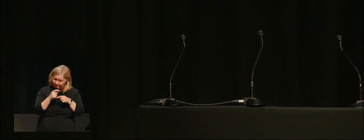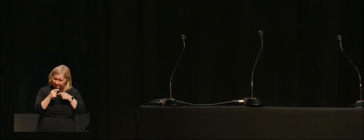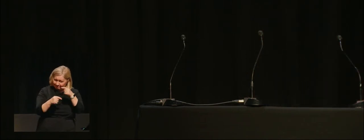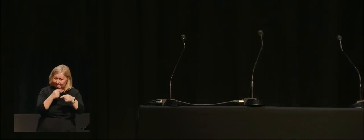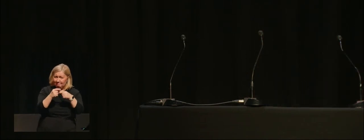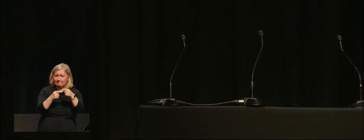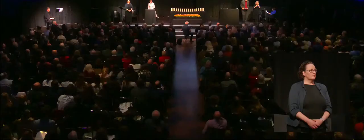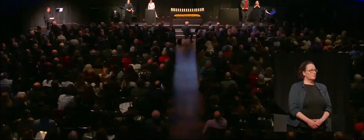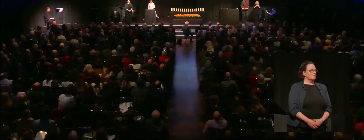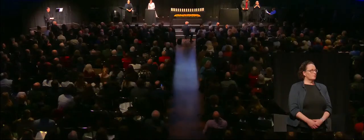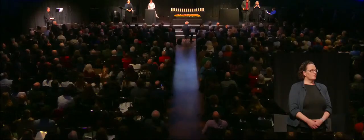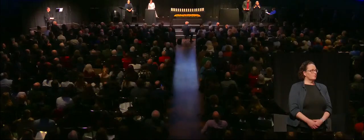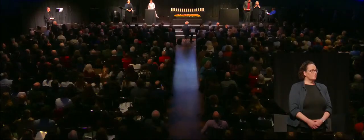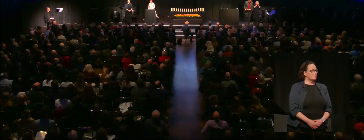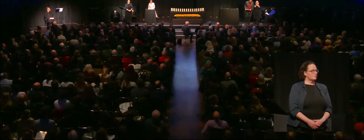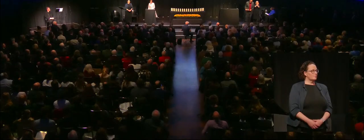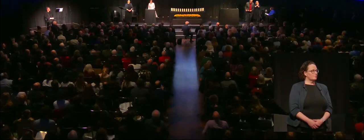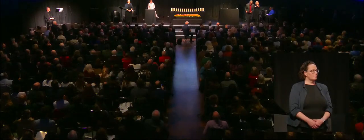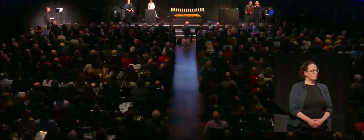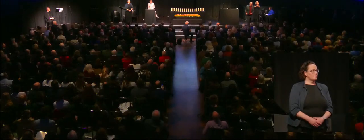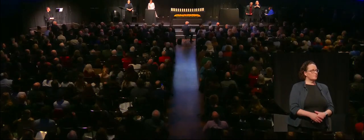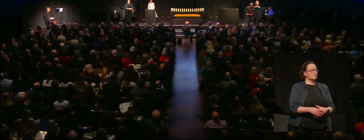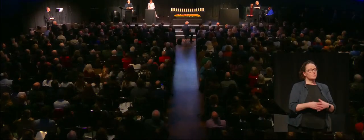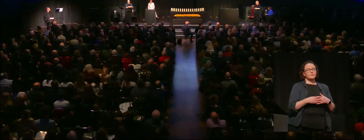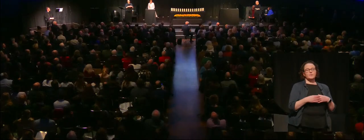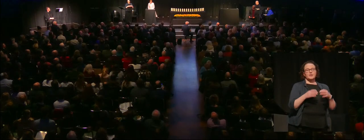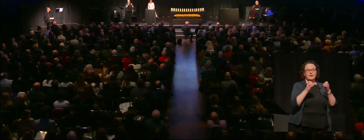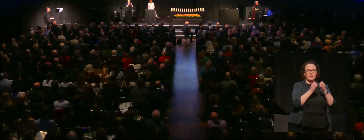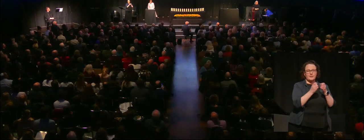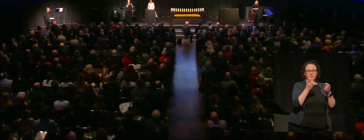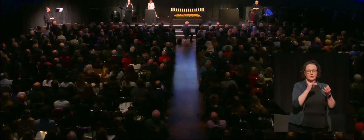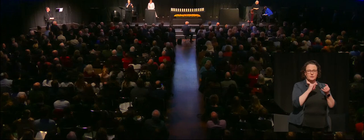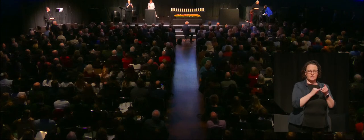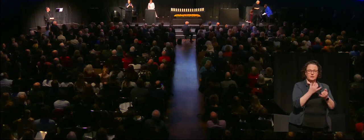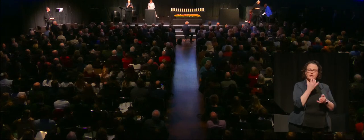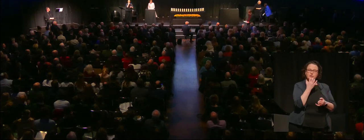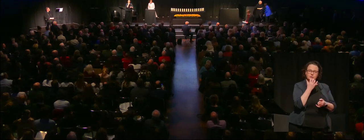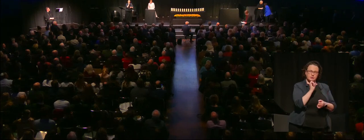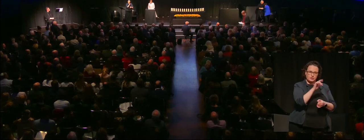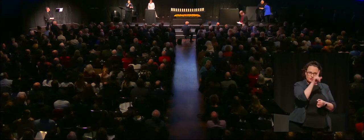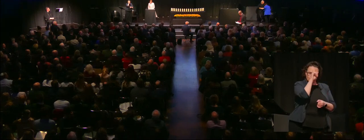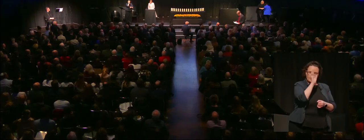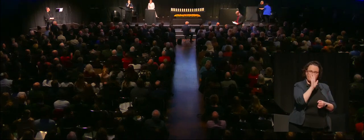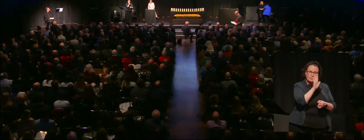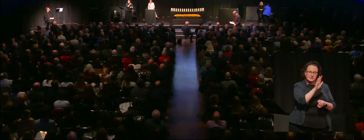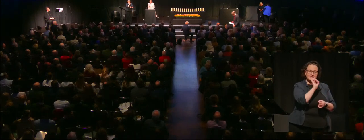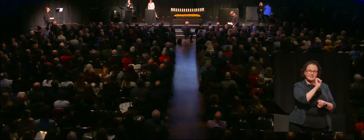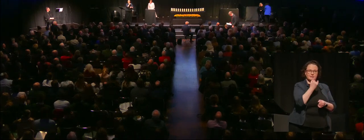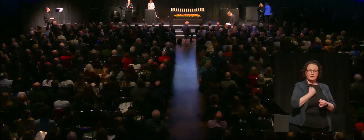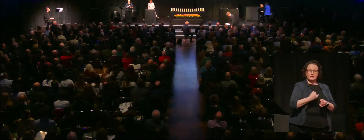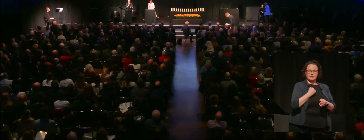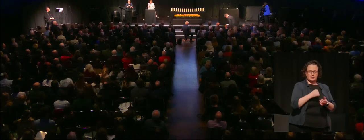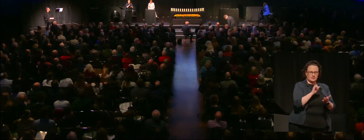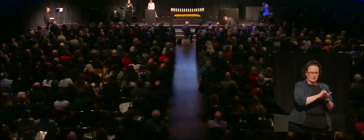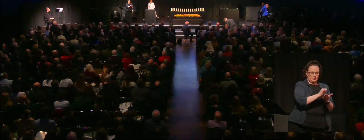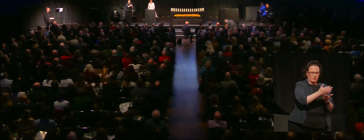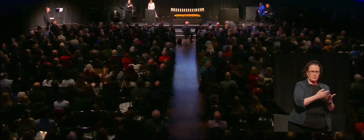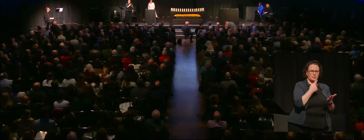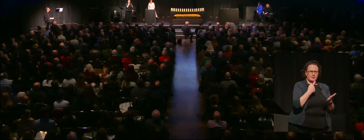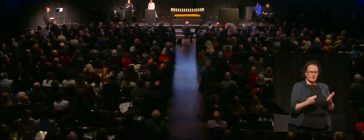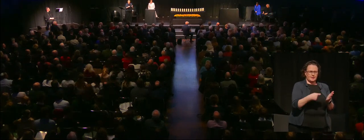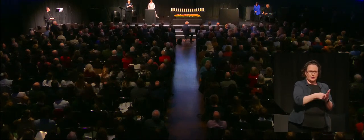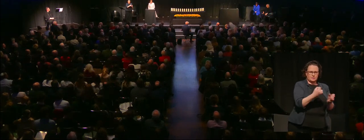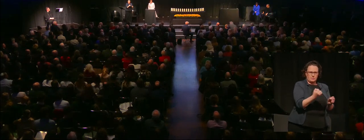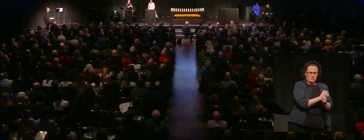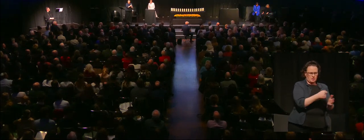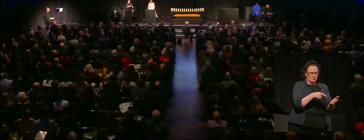Everyone in Germany was required to carry identity papers, but special identifying marks were added to those of Jewish people.